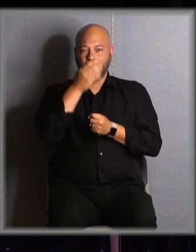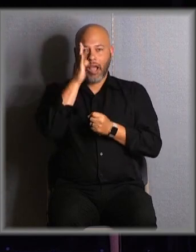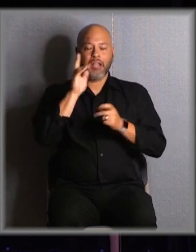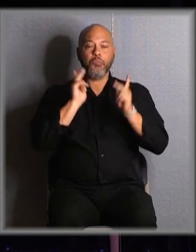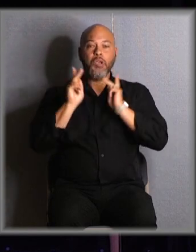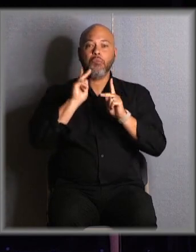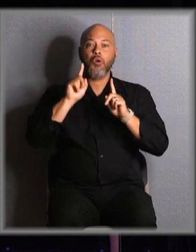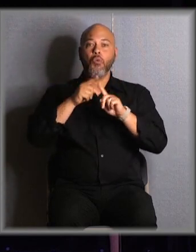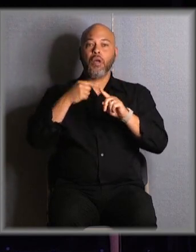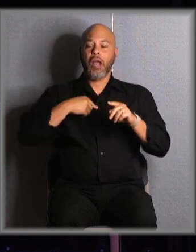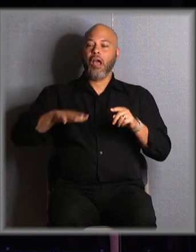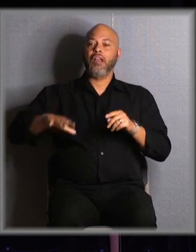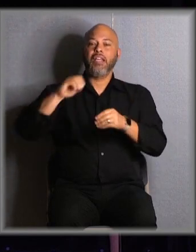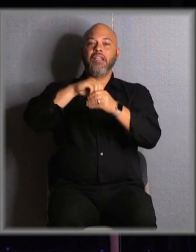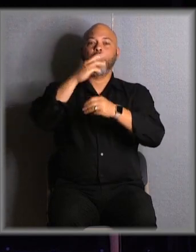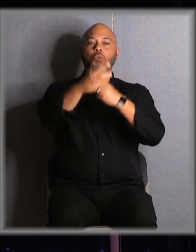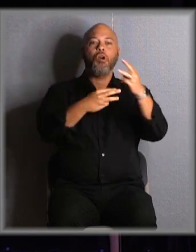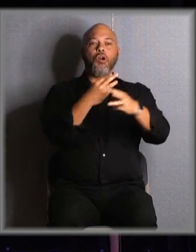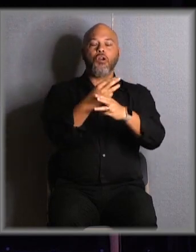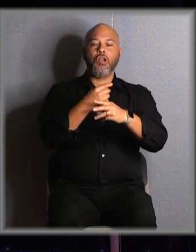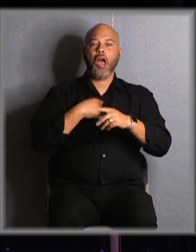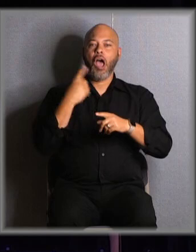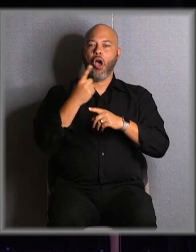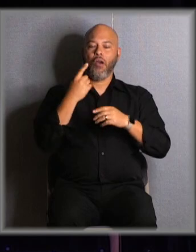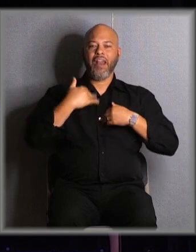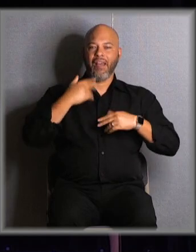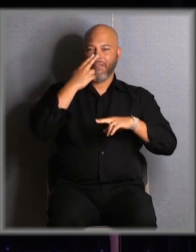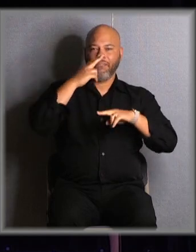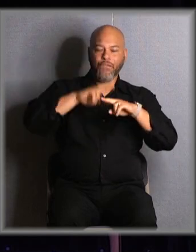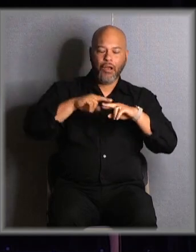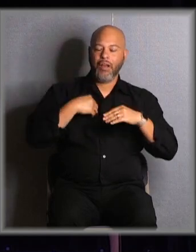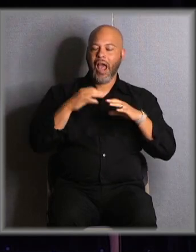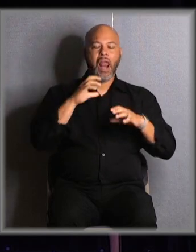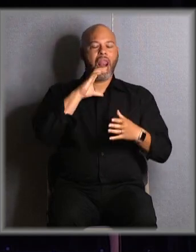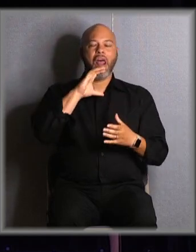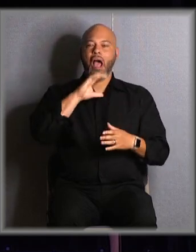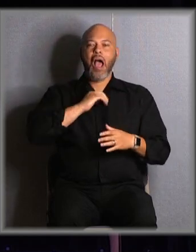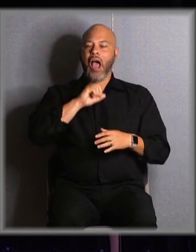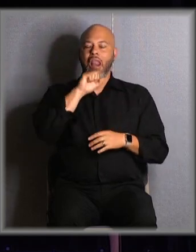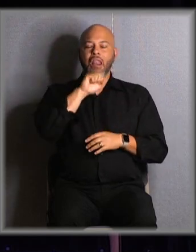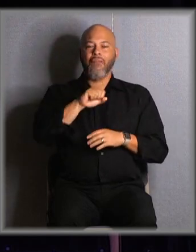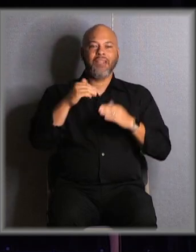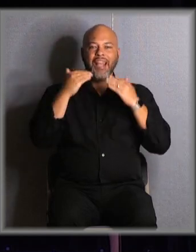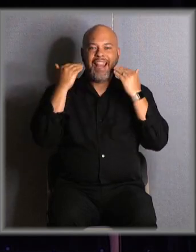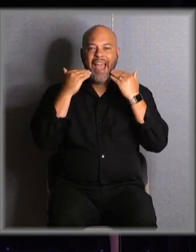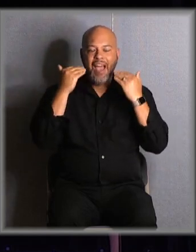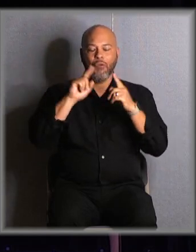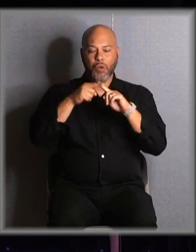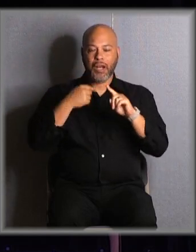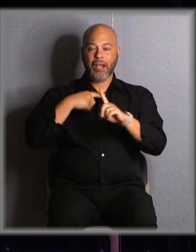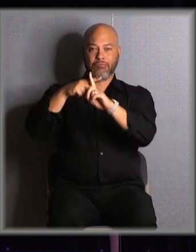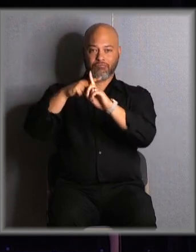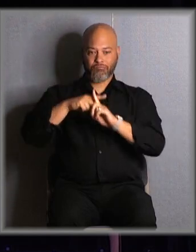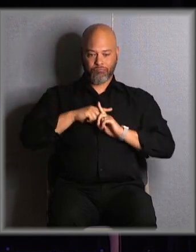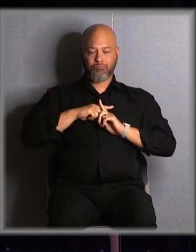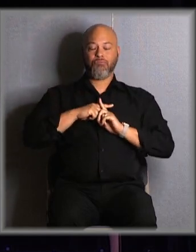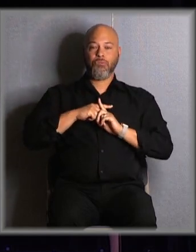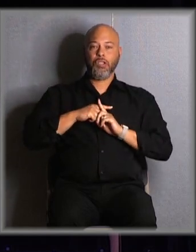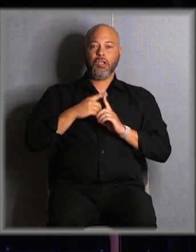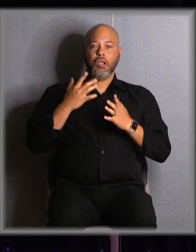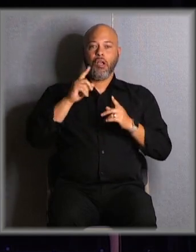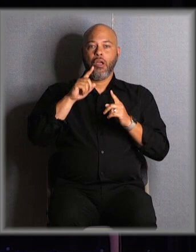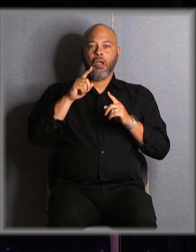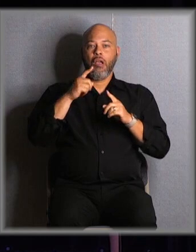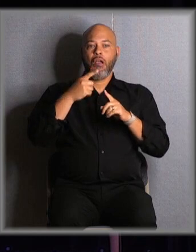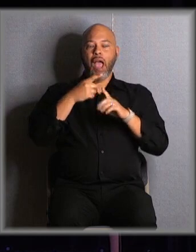the world, I always loved to have fun. I loved to laugh. So when I got saved, when God delivered me from the